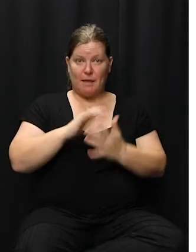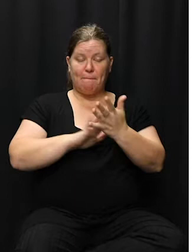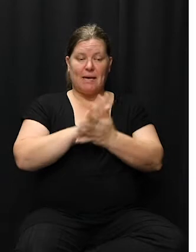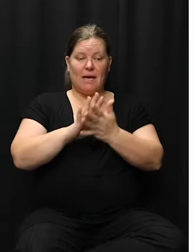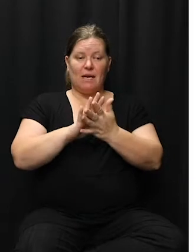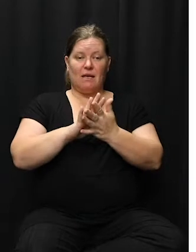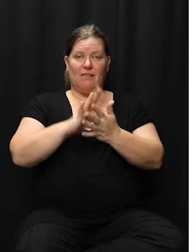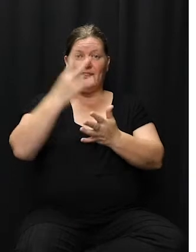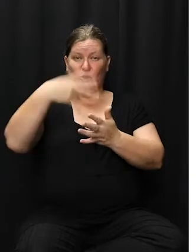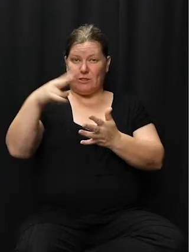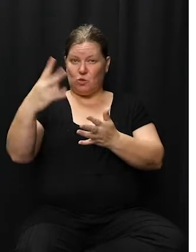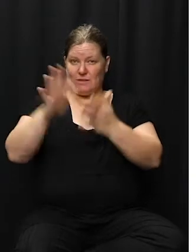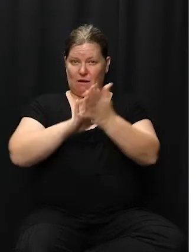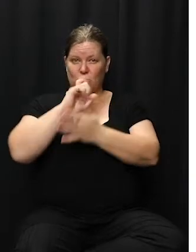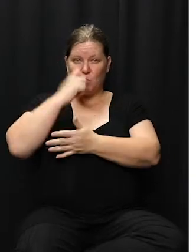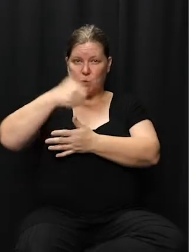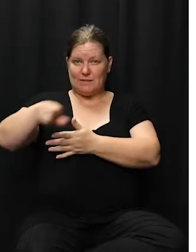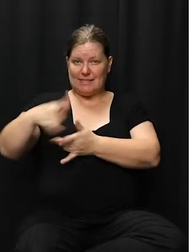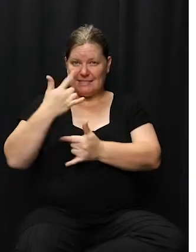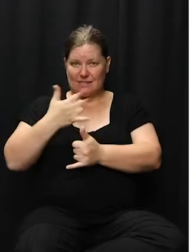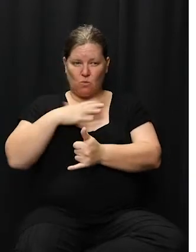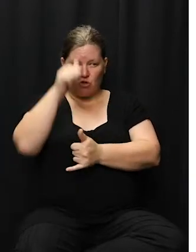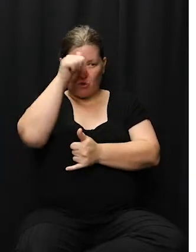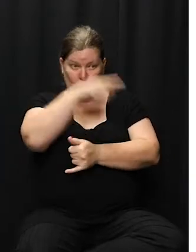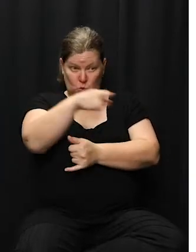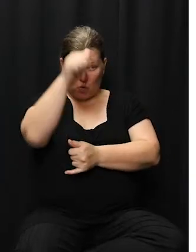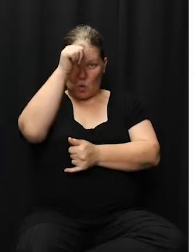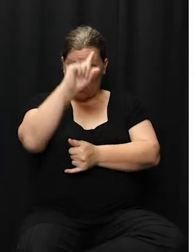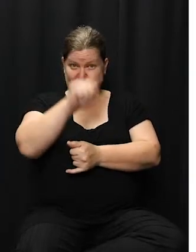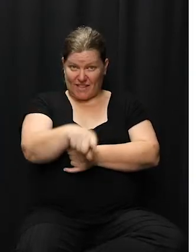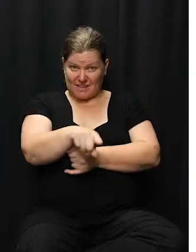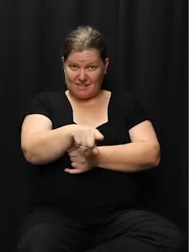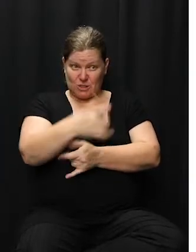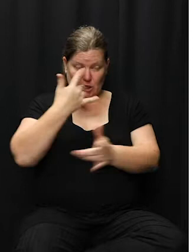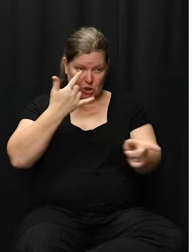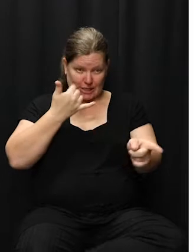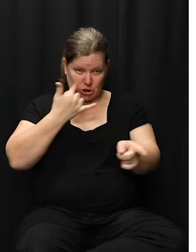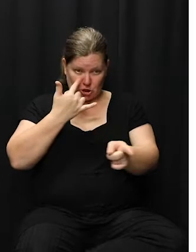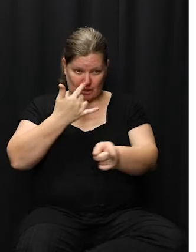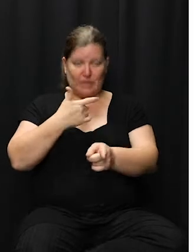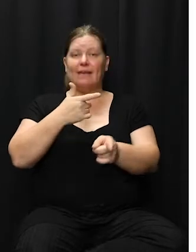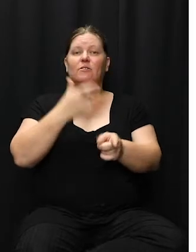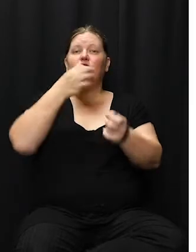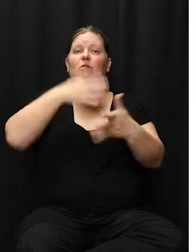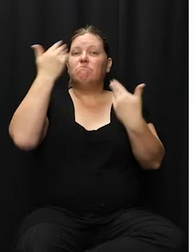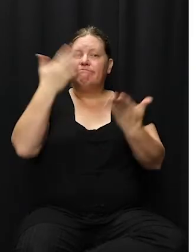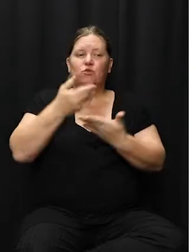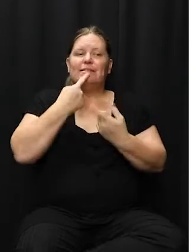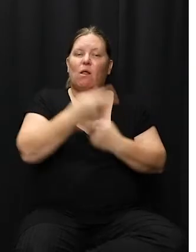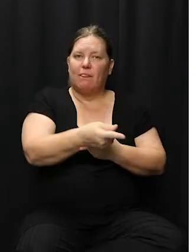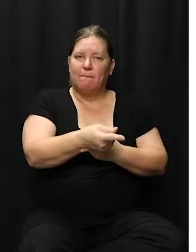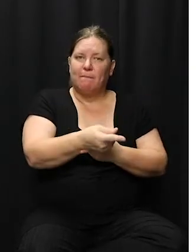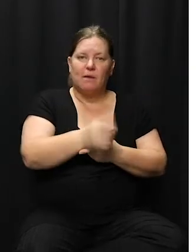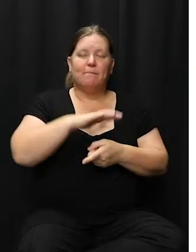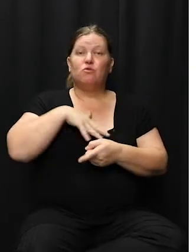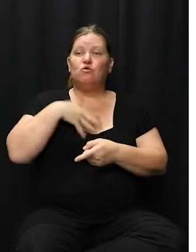The assessment is really good in that it includes a vocab check. There are 22 signs that are used, and they want to know